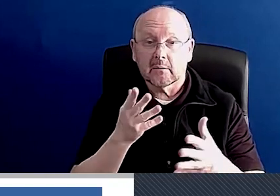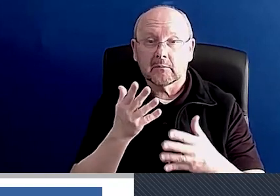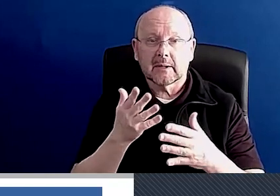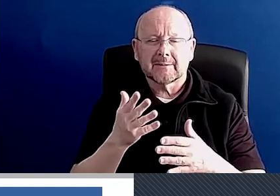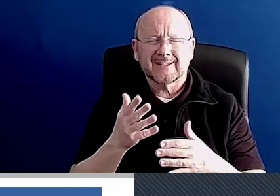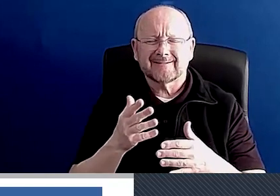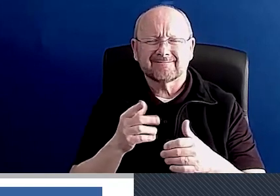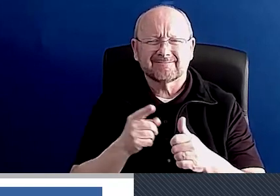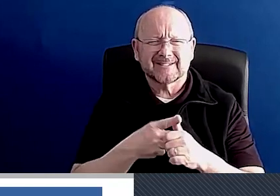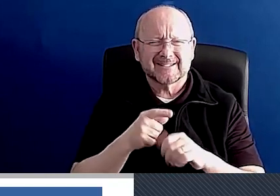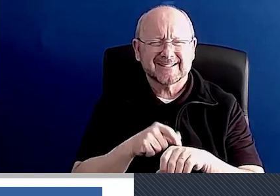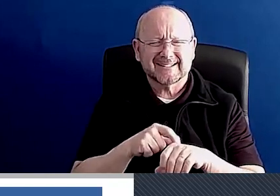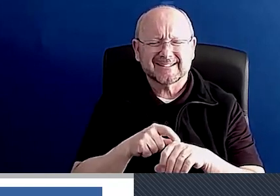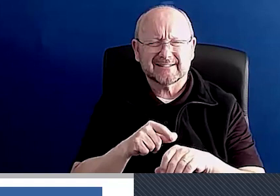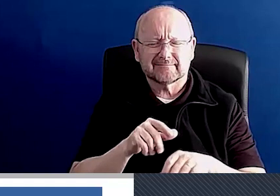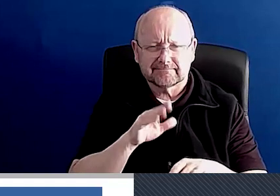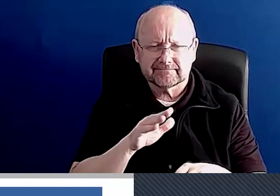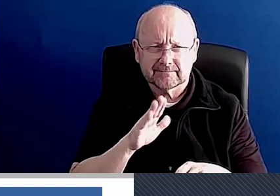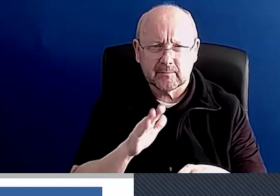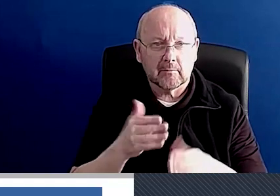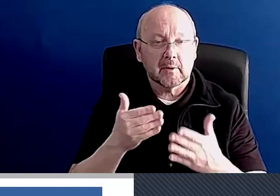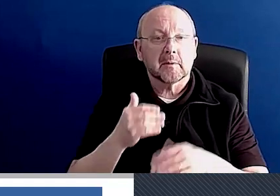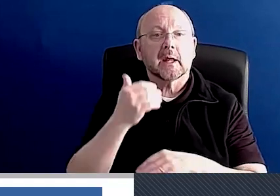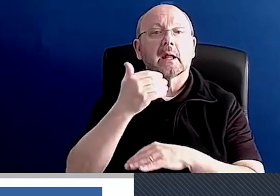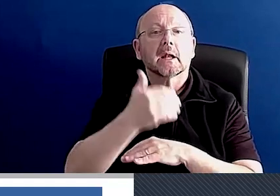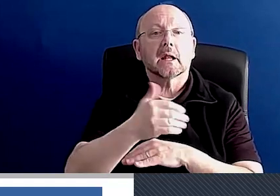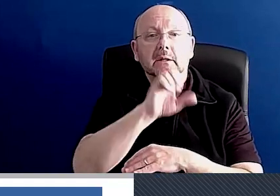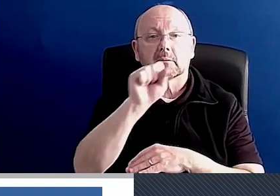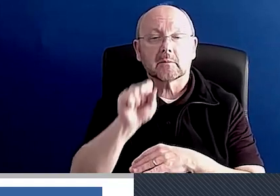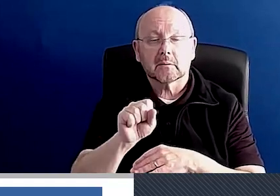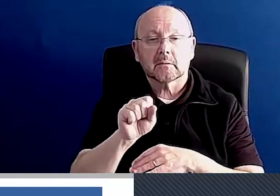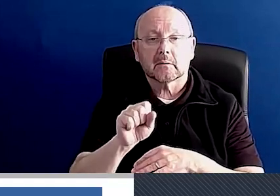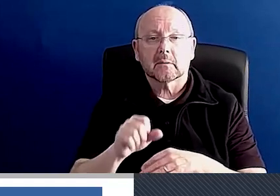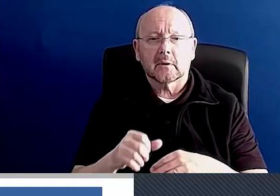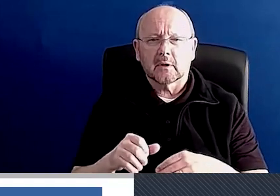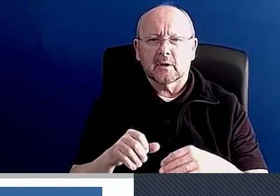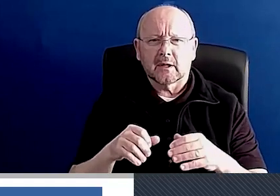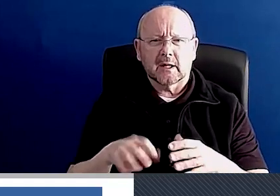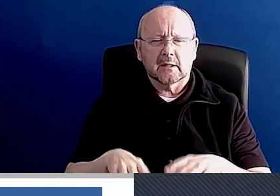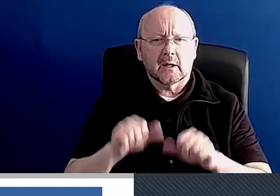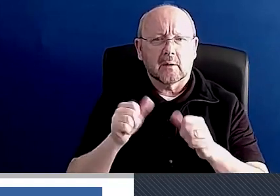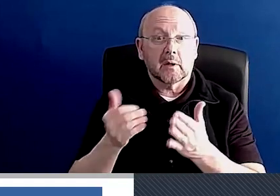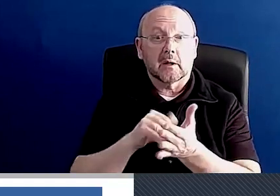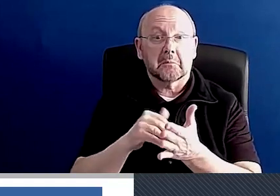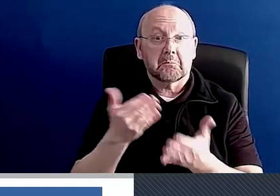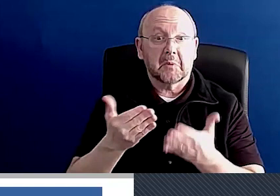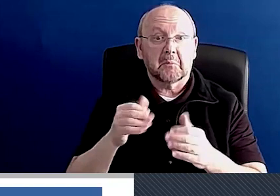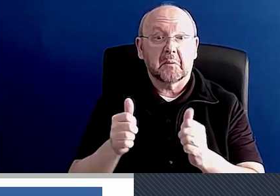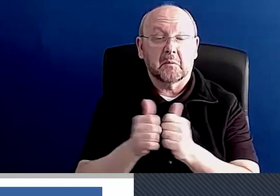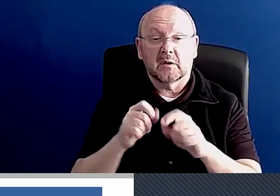want to take another pronunciation class the following semester, but maybe with a different instructor, just so they can get a different experience.